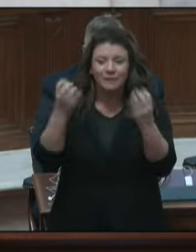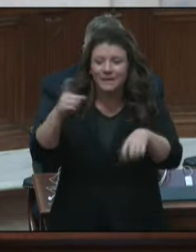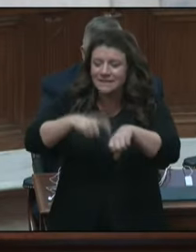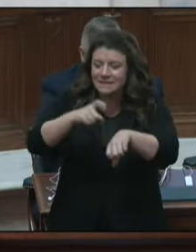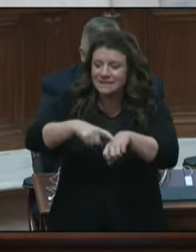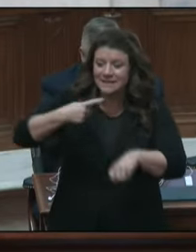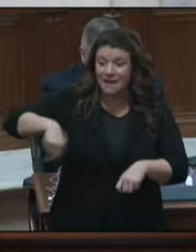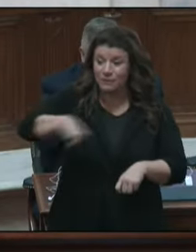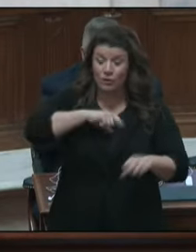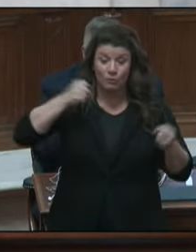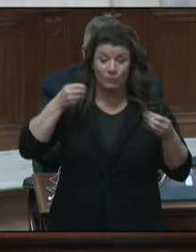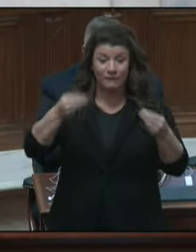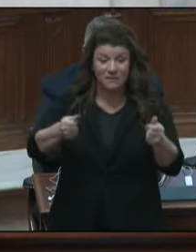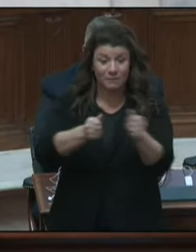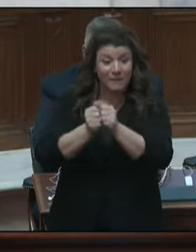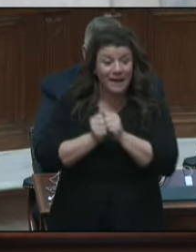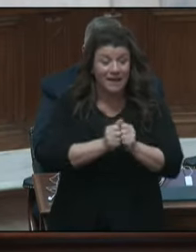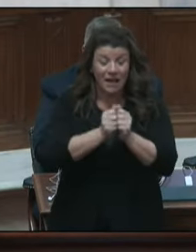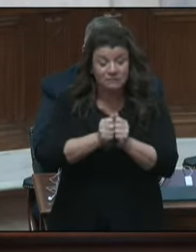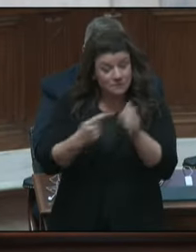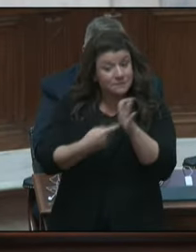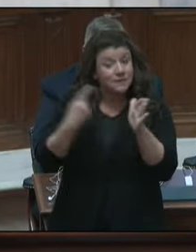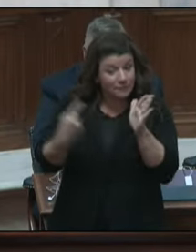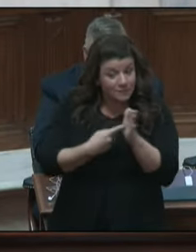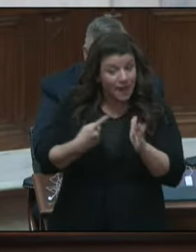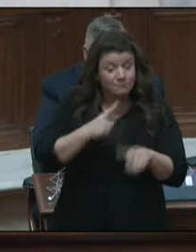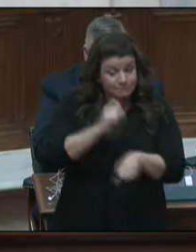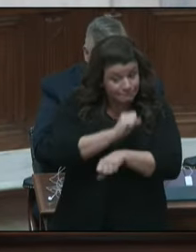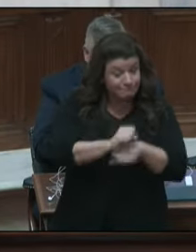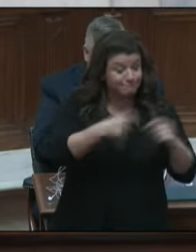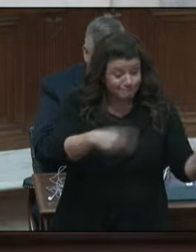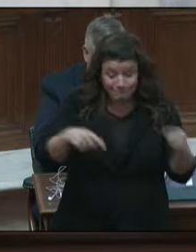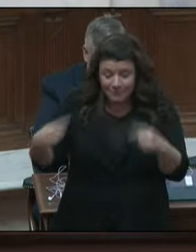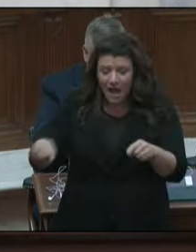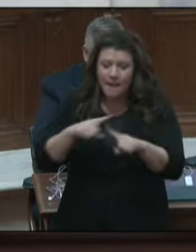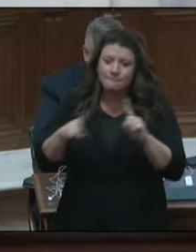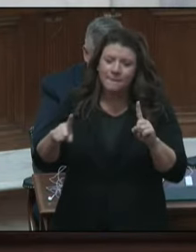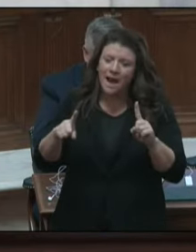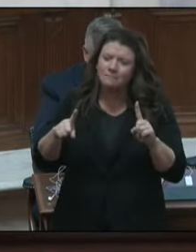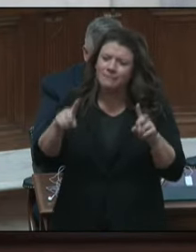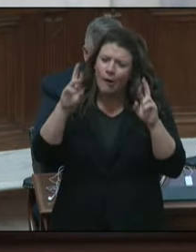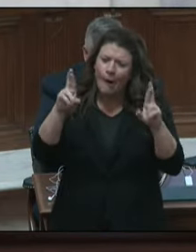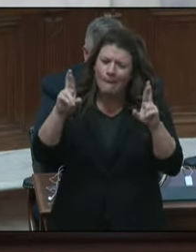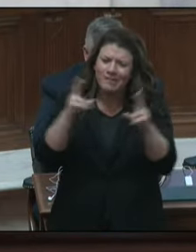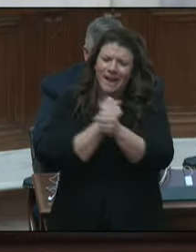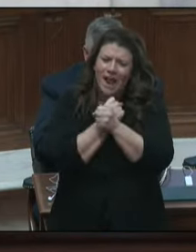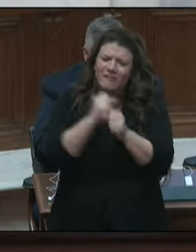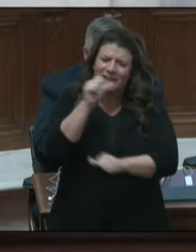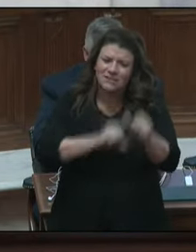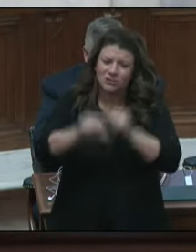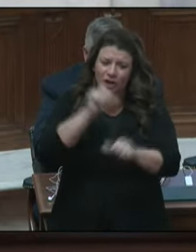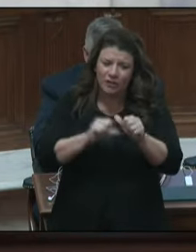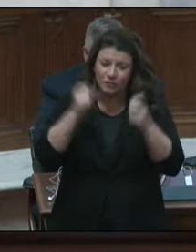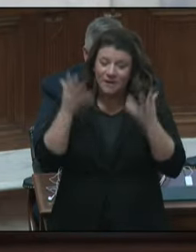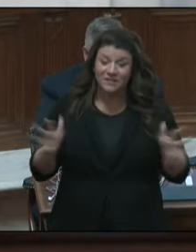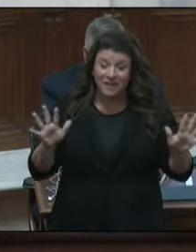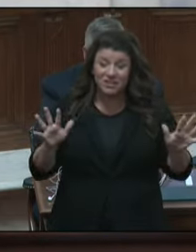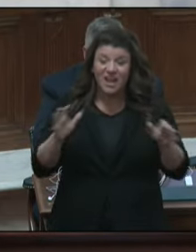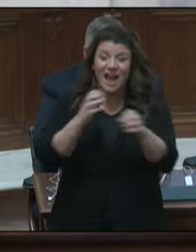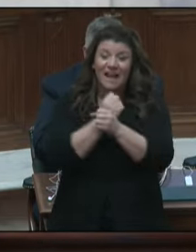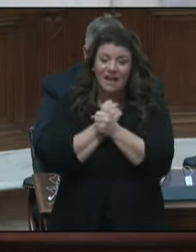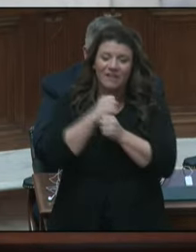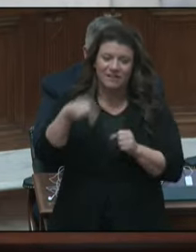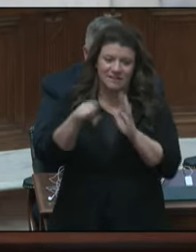spent together, bickering at times, but hopefully loving each other in the end, and absolutely loving